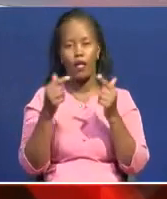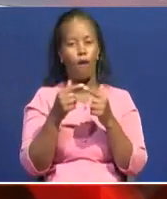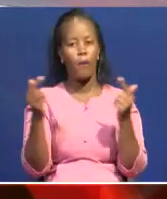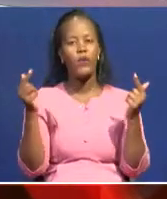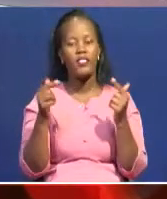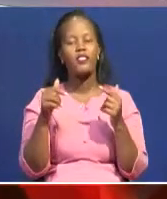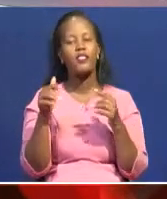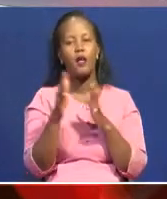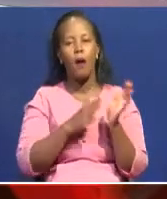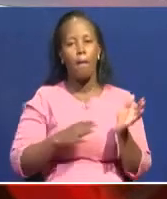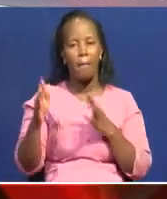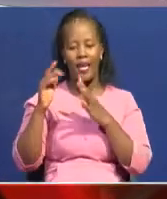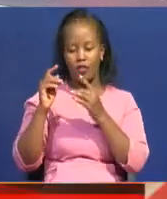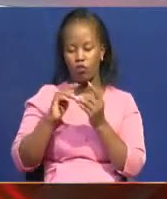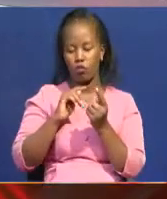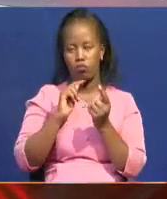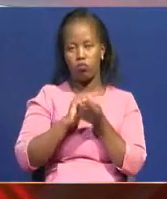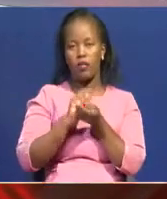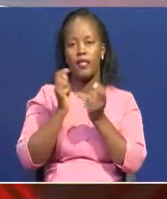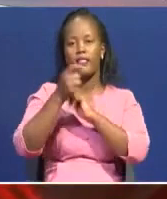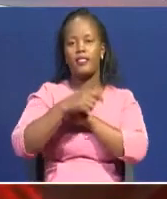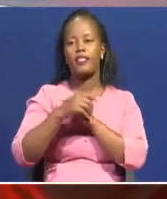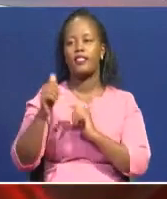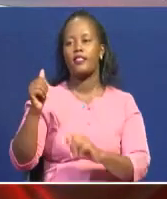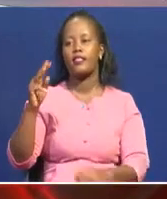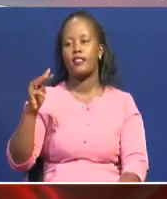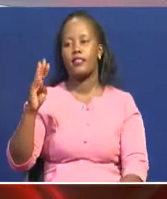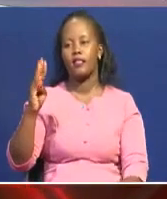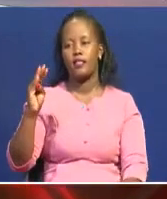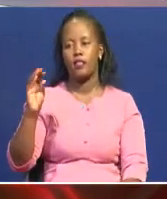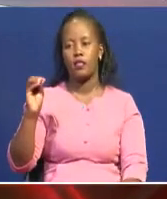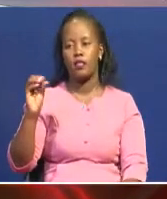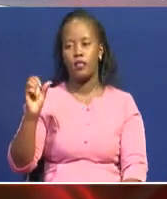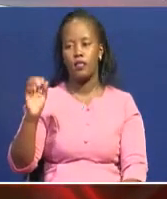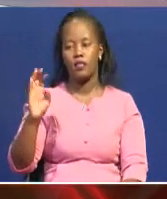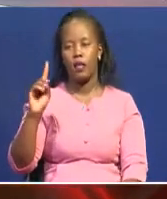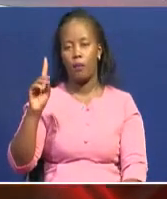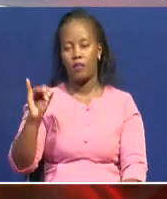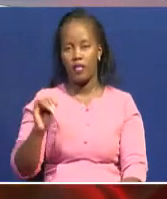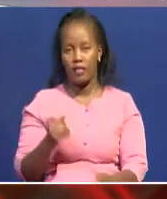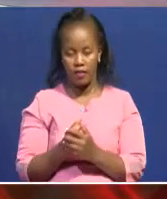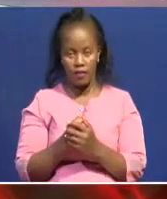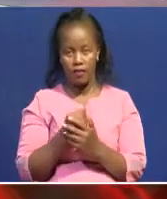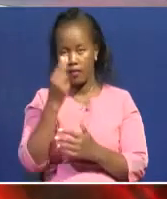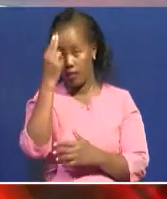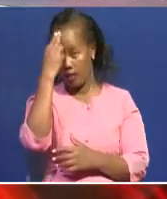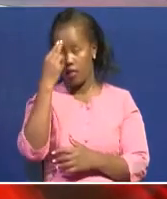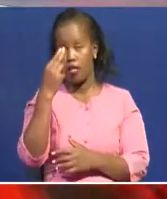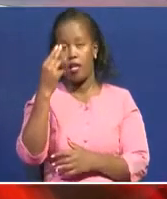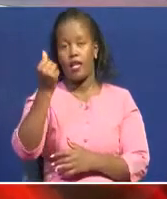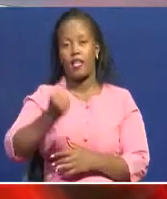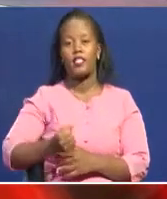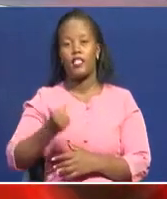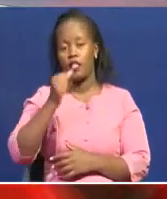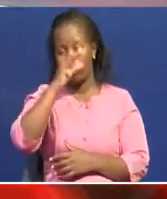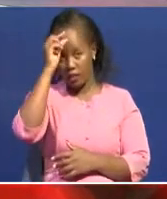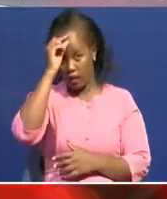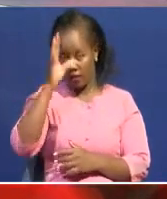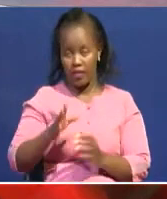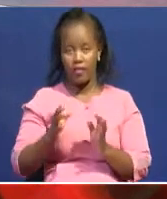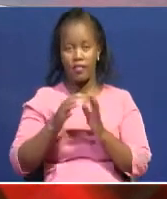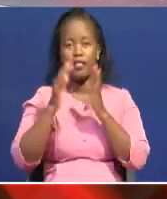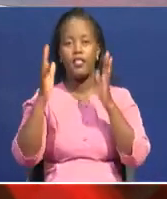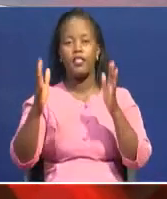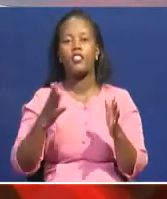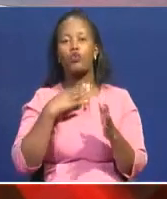revert Amboseli National Park to the county government of Kajiado. Led by Kajiado County Governor Joseph Olelenku, the leaders want